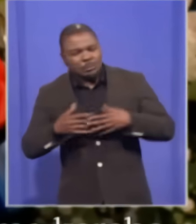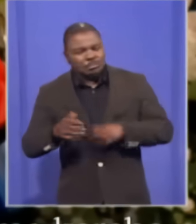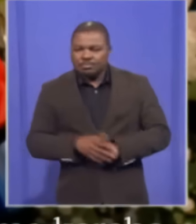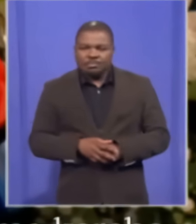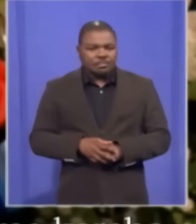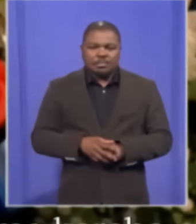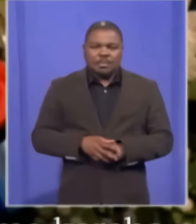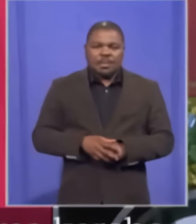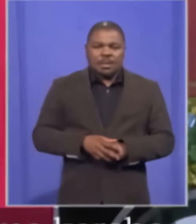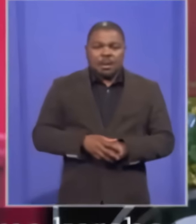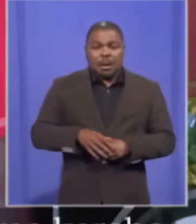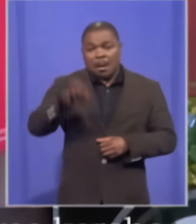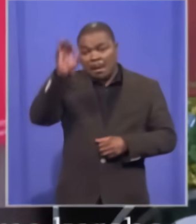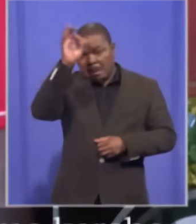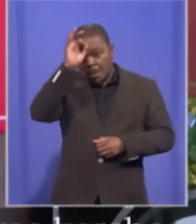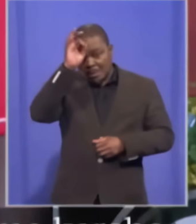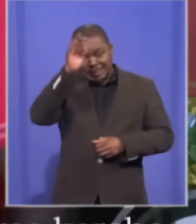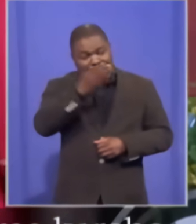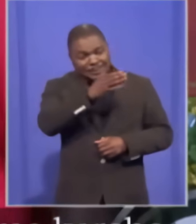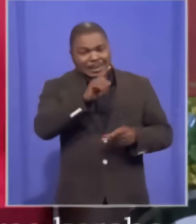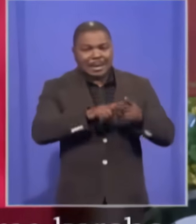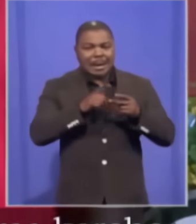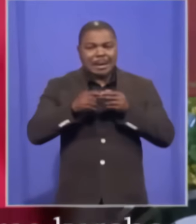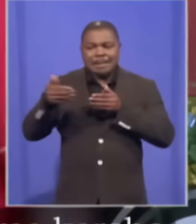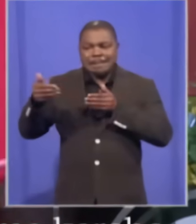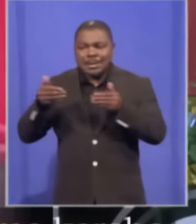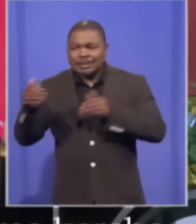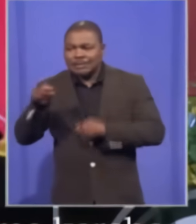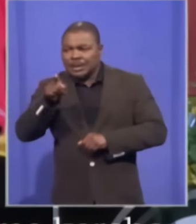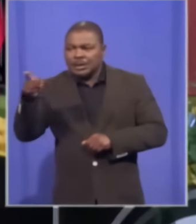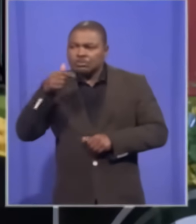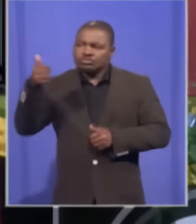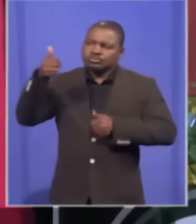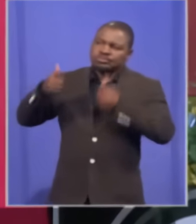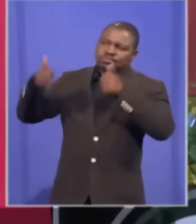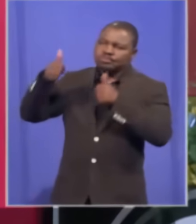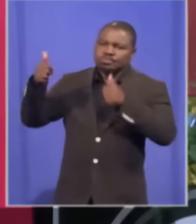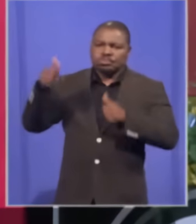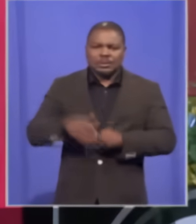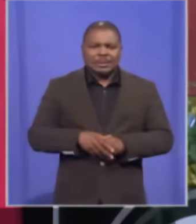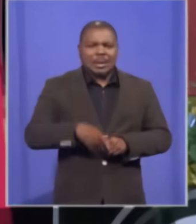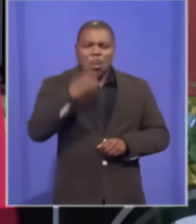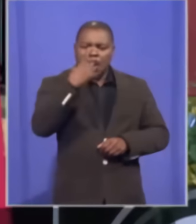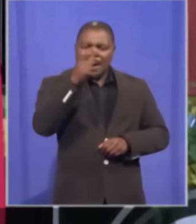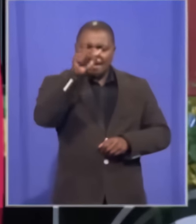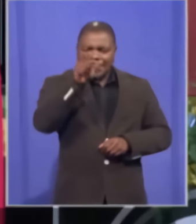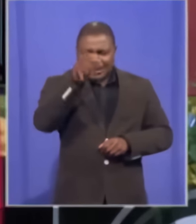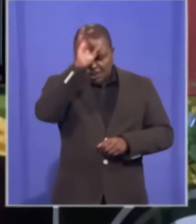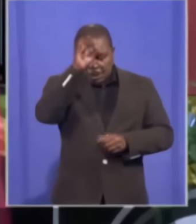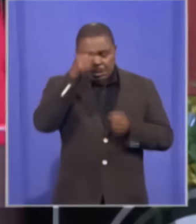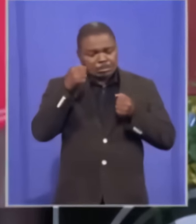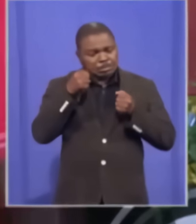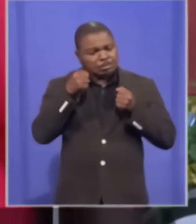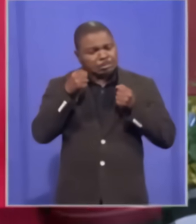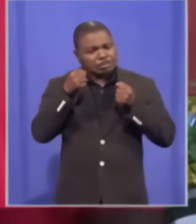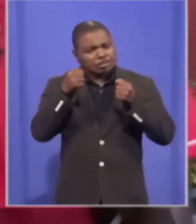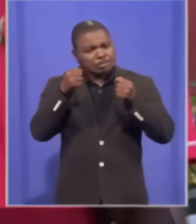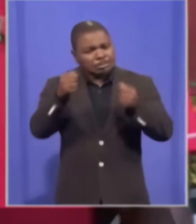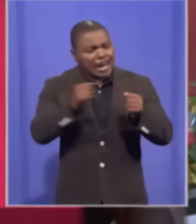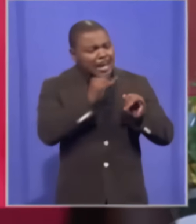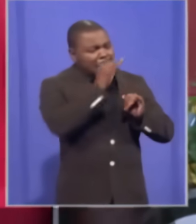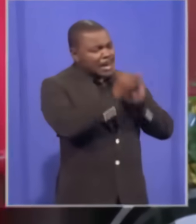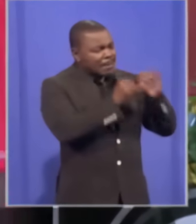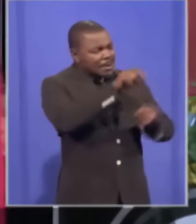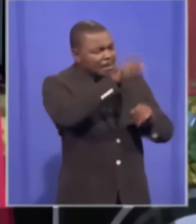cannot allow the police, our management who call themselves generals, to allow one police officer to drive with